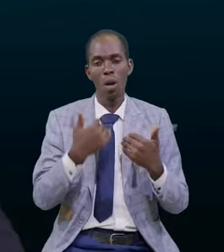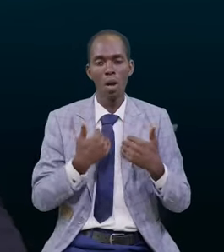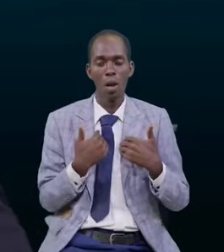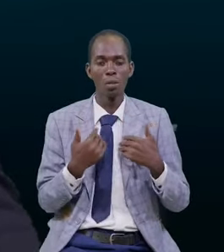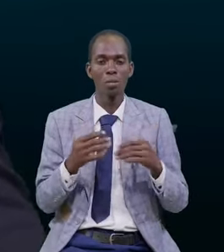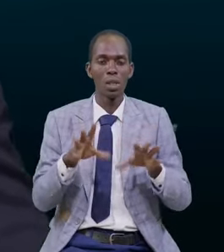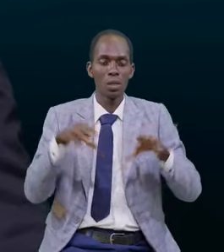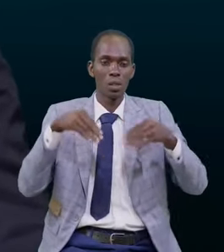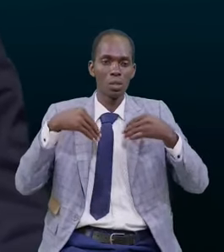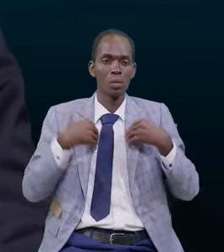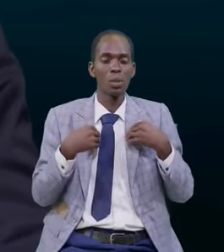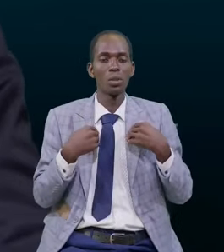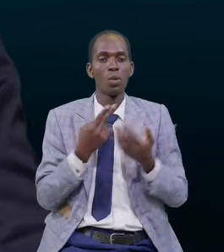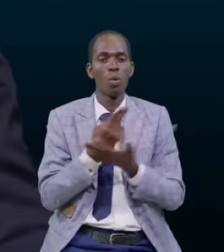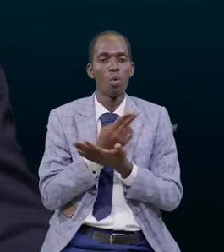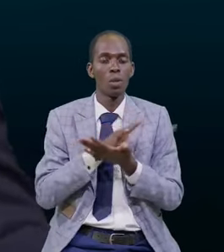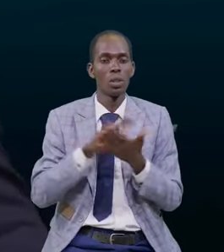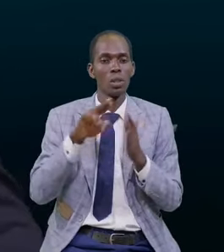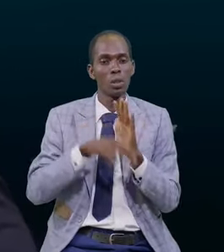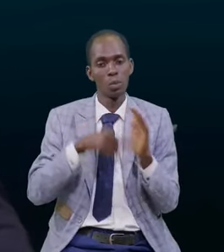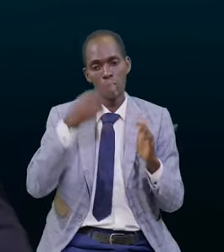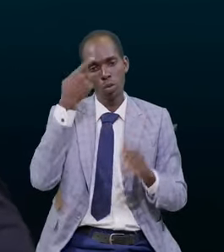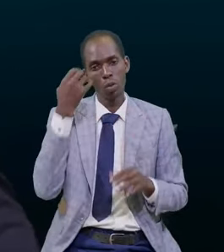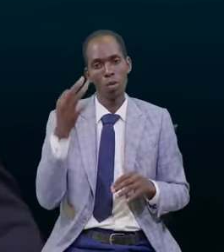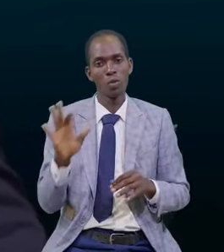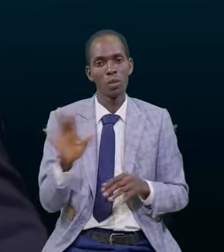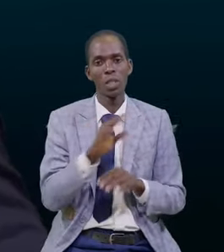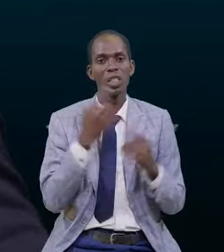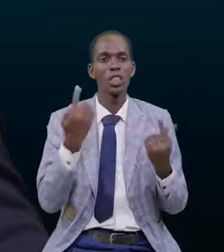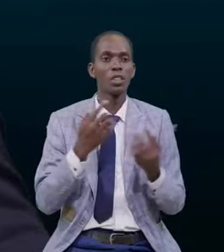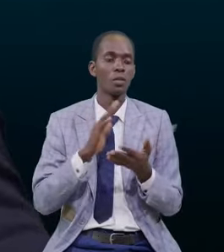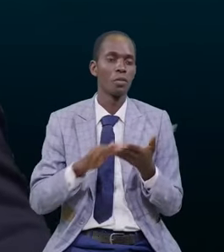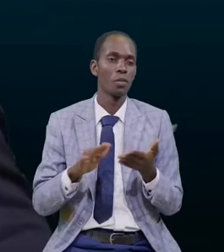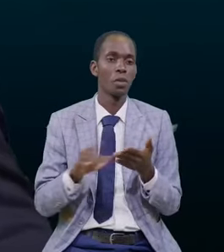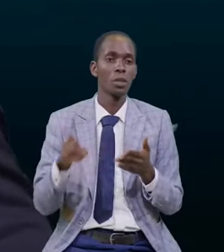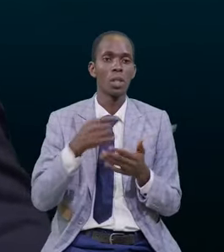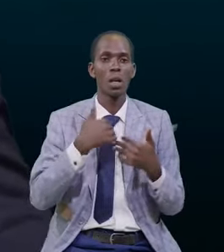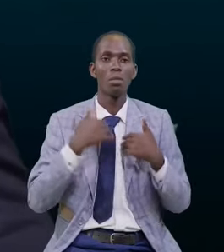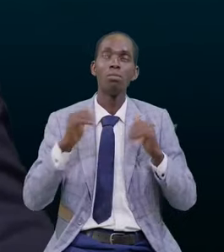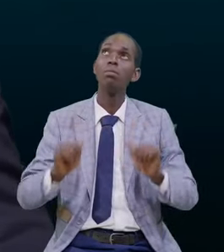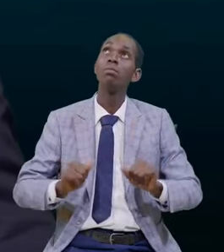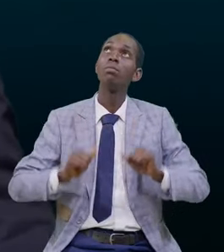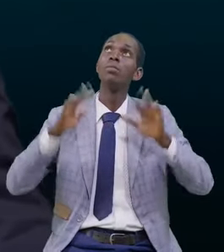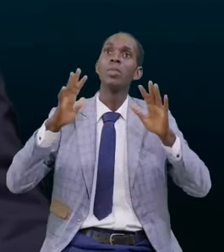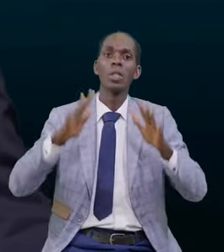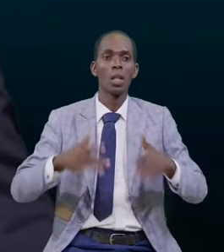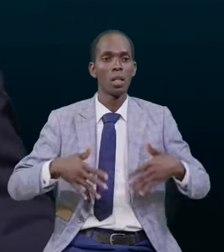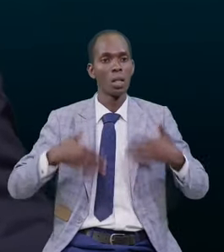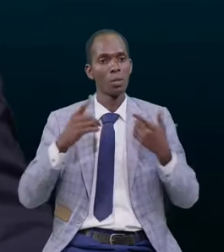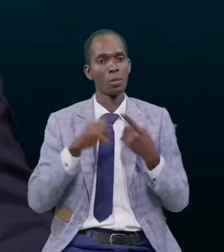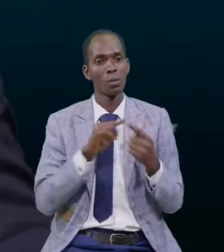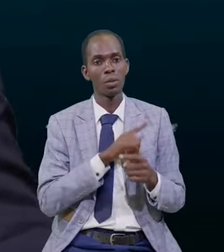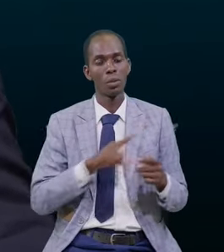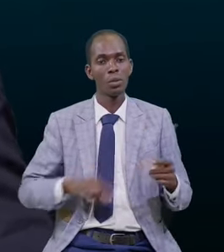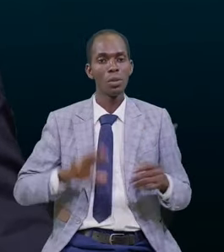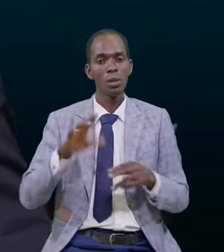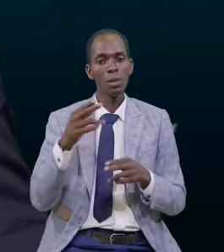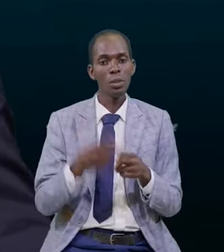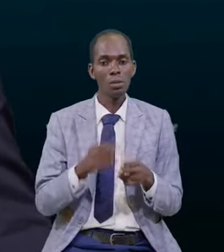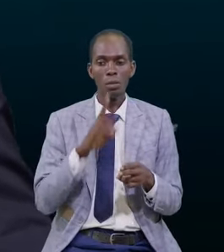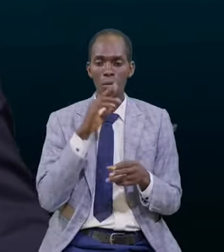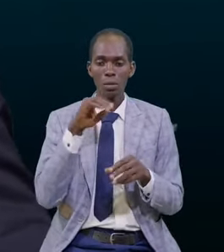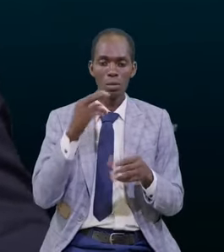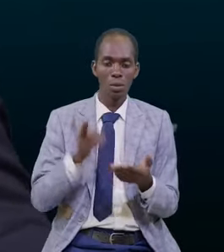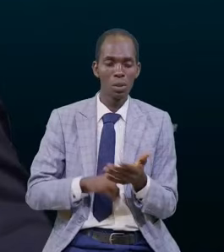sins are forgiven they've given their lives unto the Lord their names are in the book of life and they